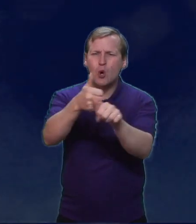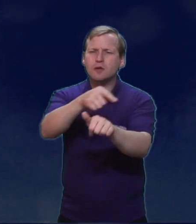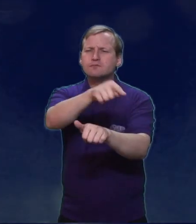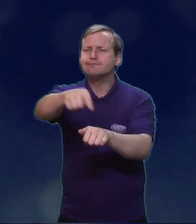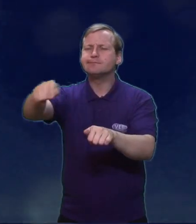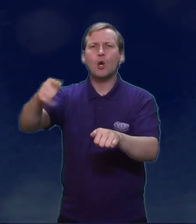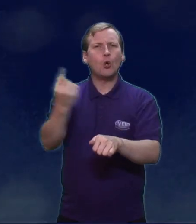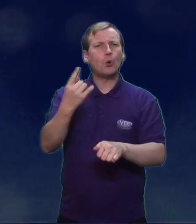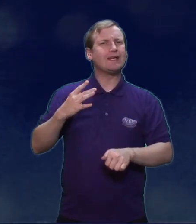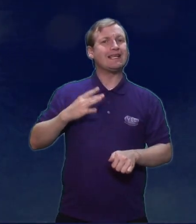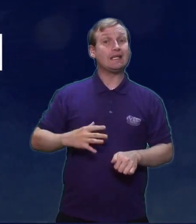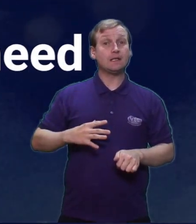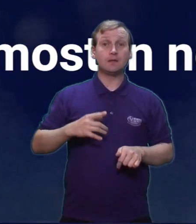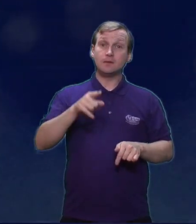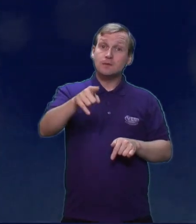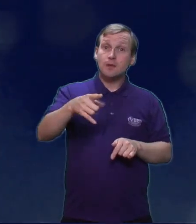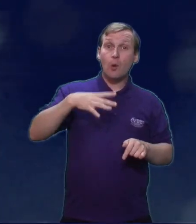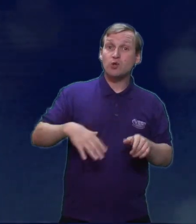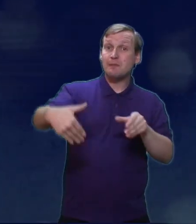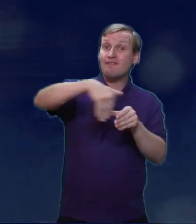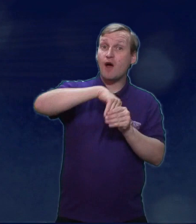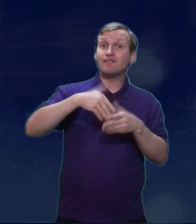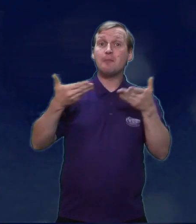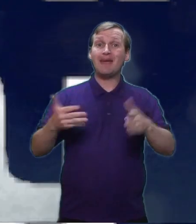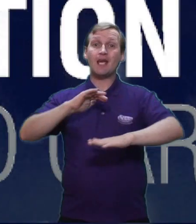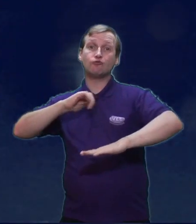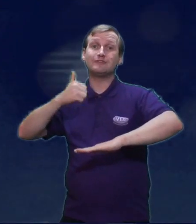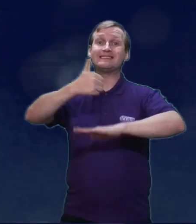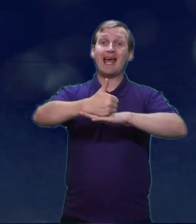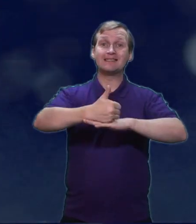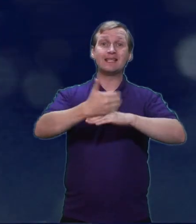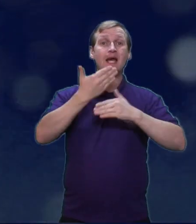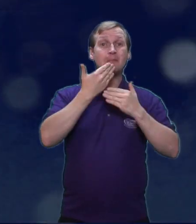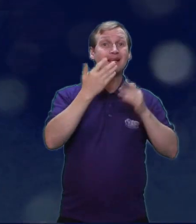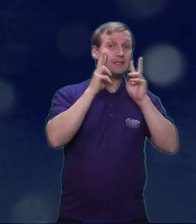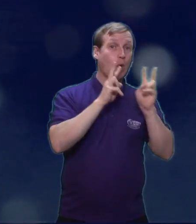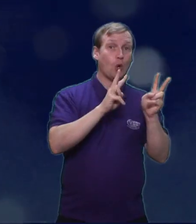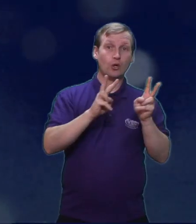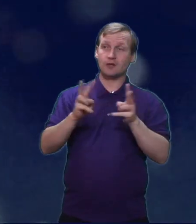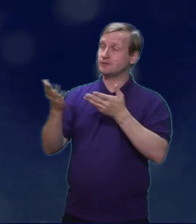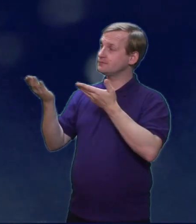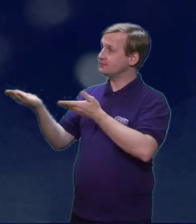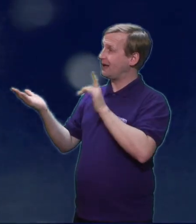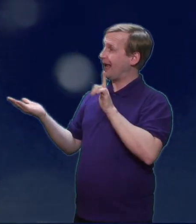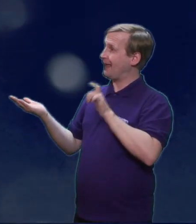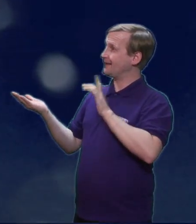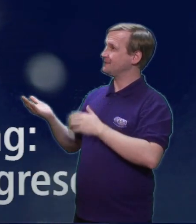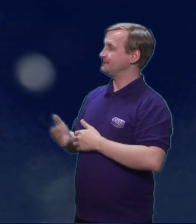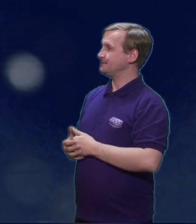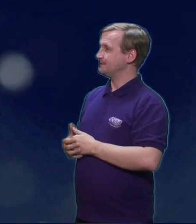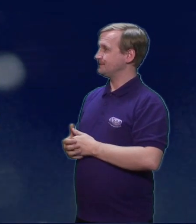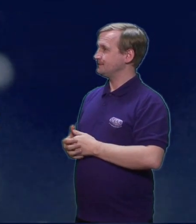resources at those most in need. To be involved in the big reset conversation, go to